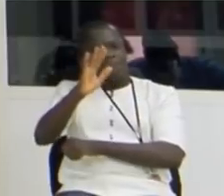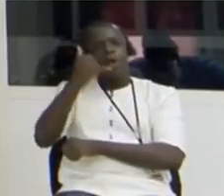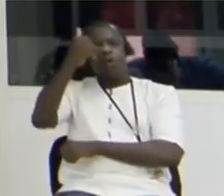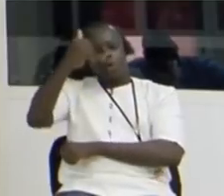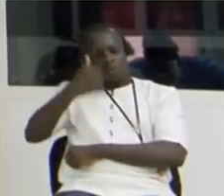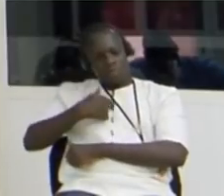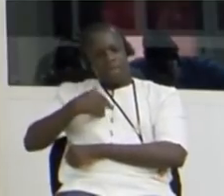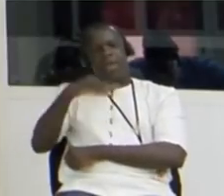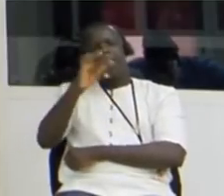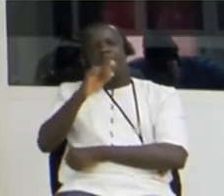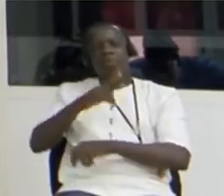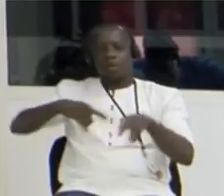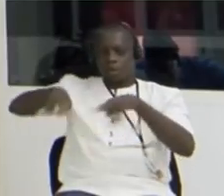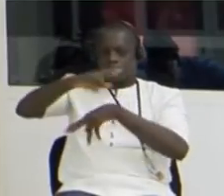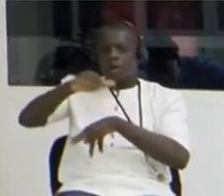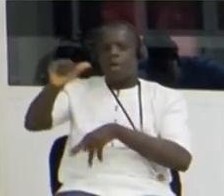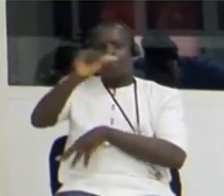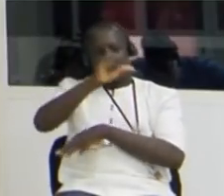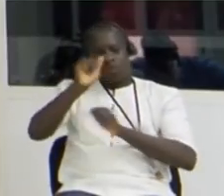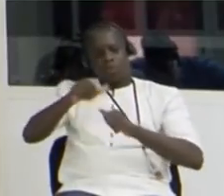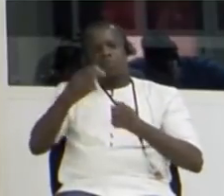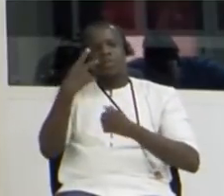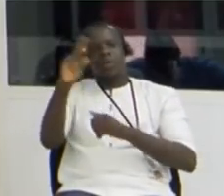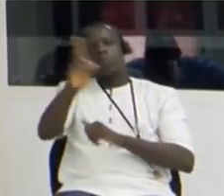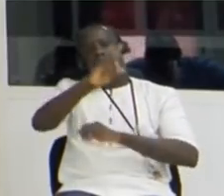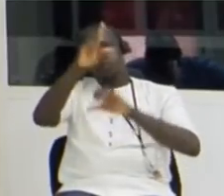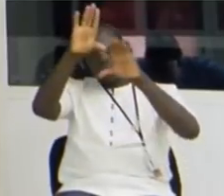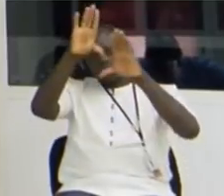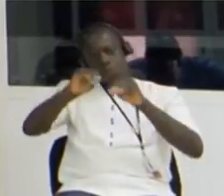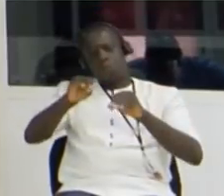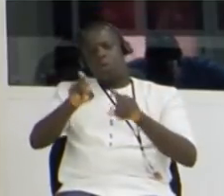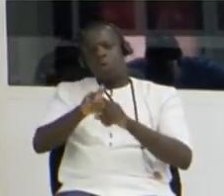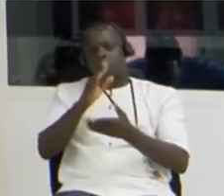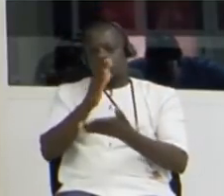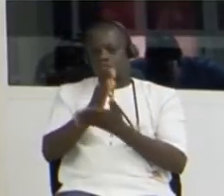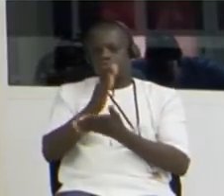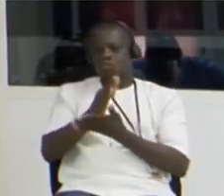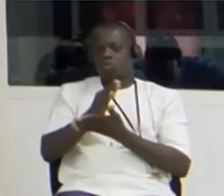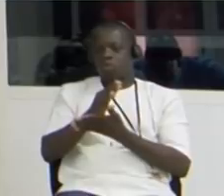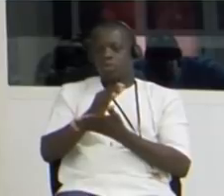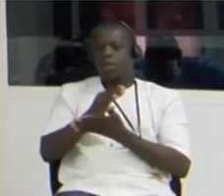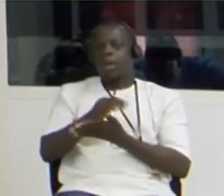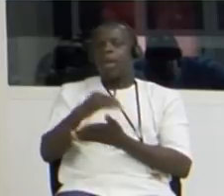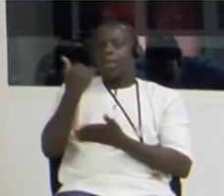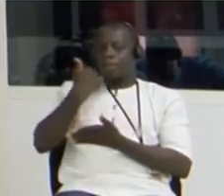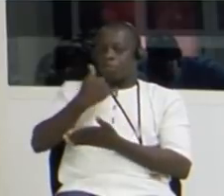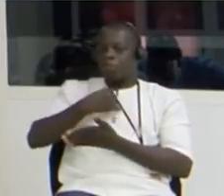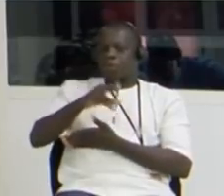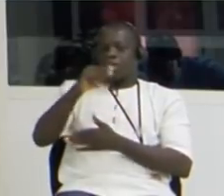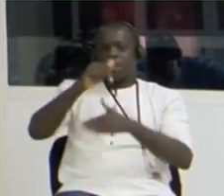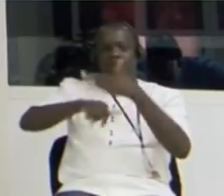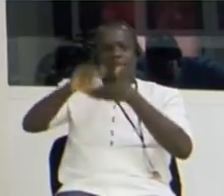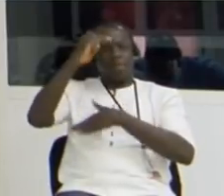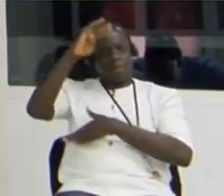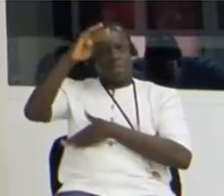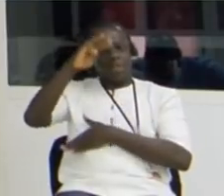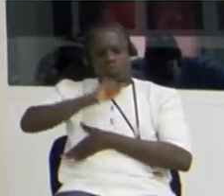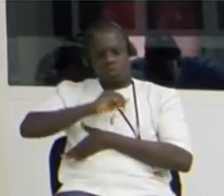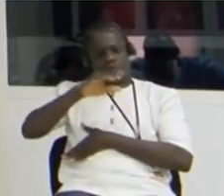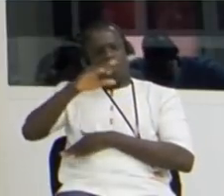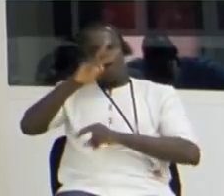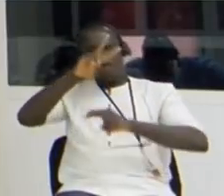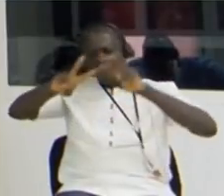will see what we can do. But at that particular point in time too, the authorities in the ministry has taken action. But I wanted to know how it